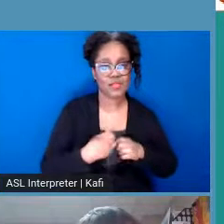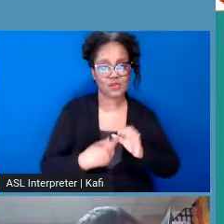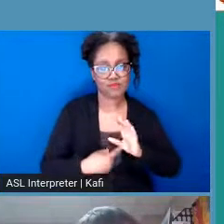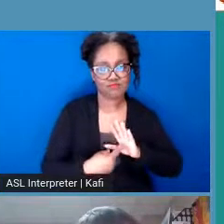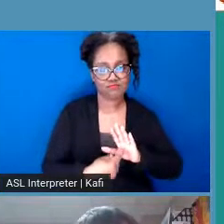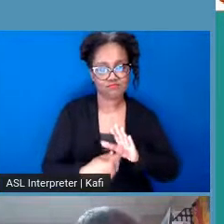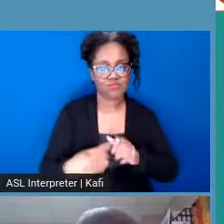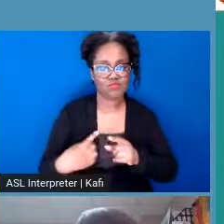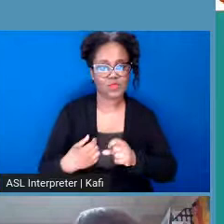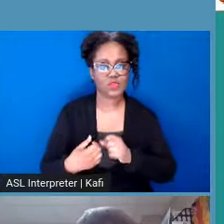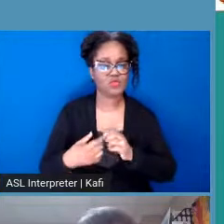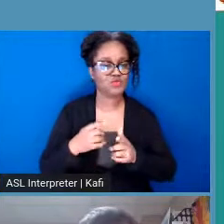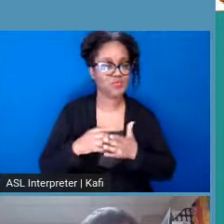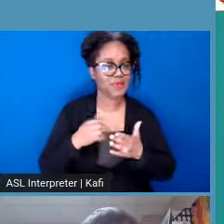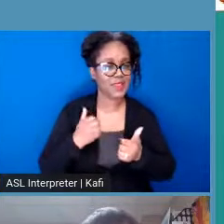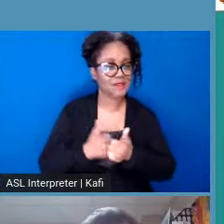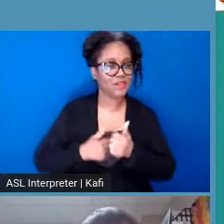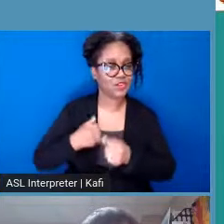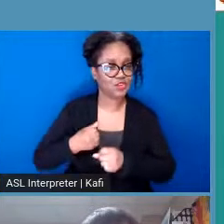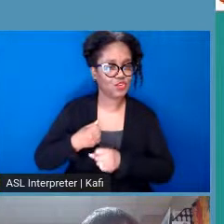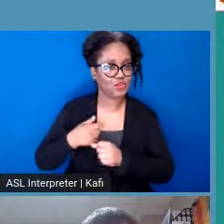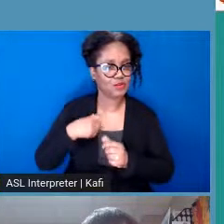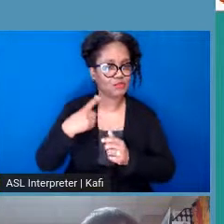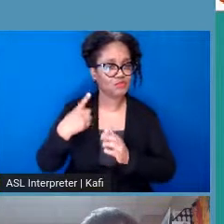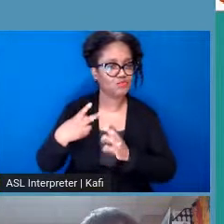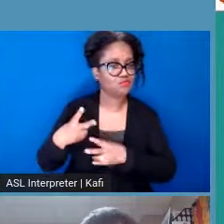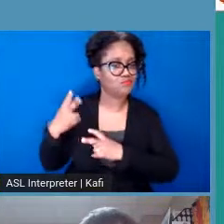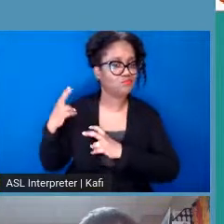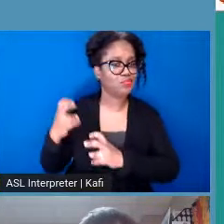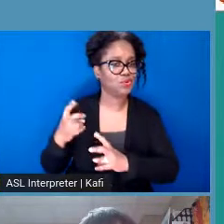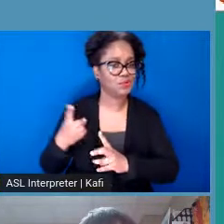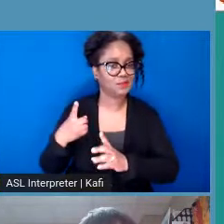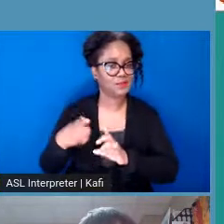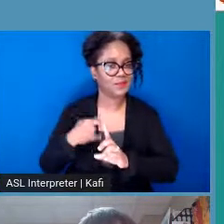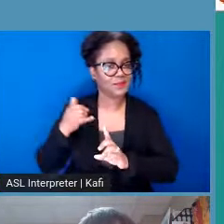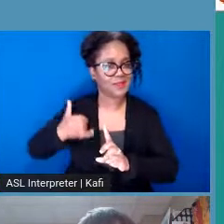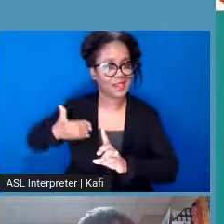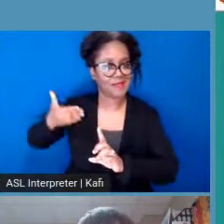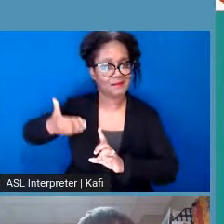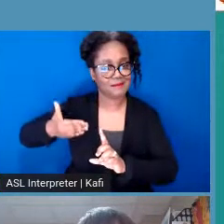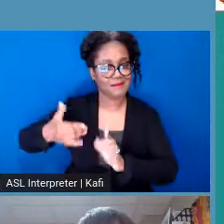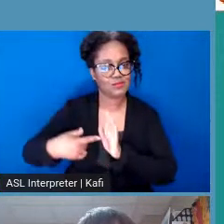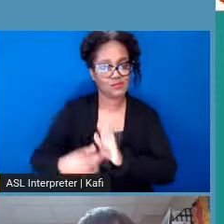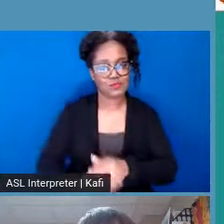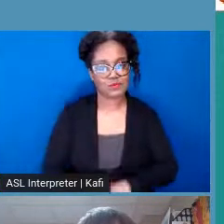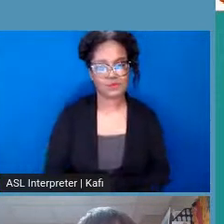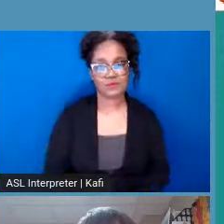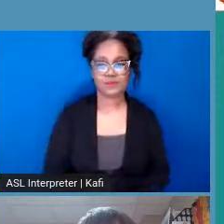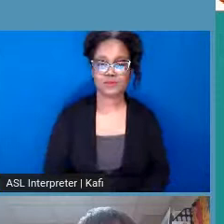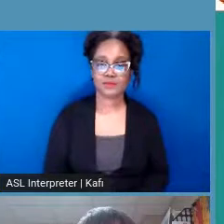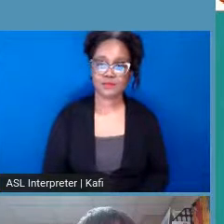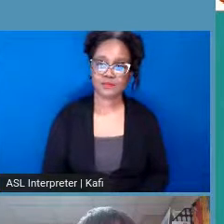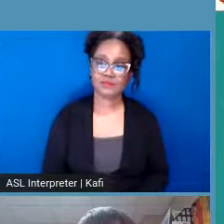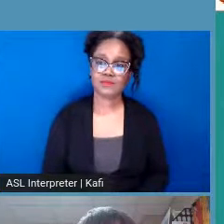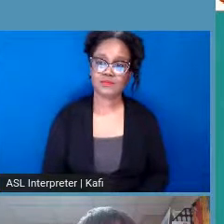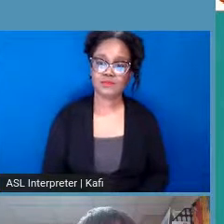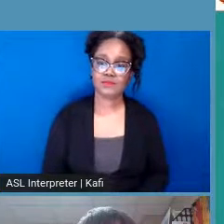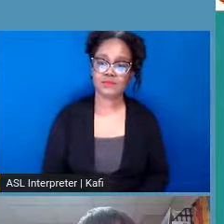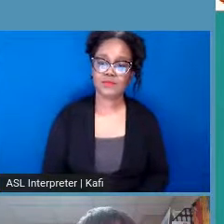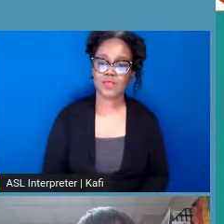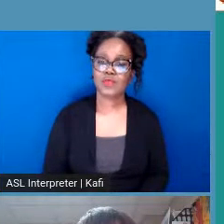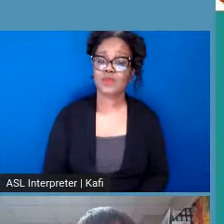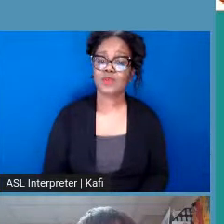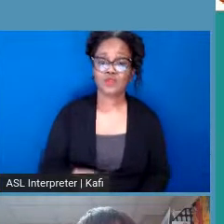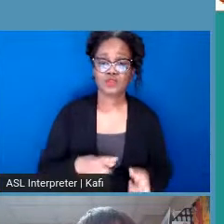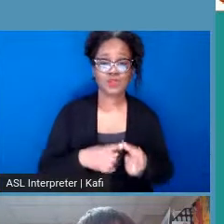So in that upper right photo, you see the text panel for the show on the right where you enter the gallery. And then